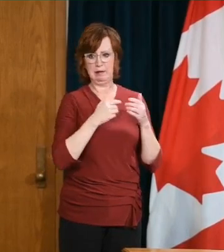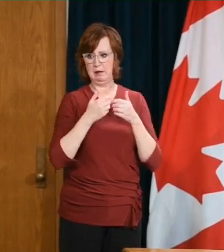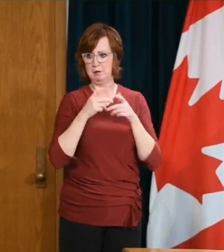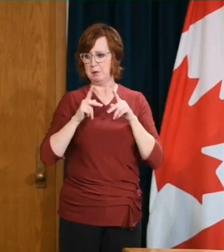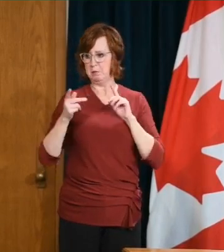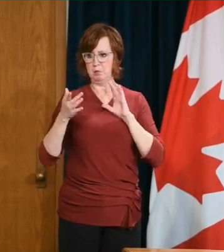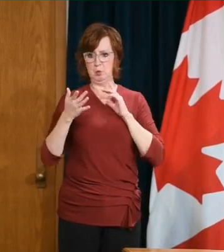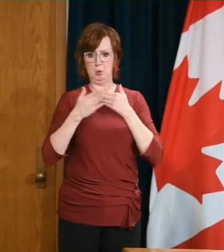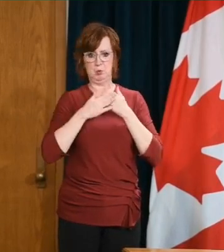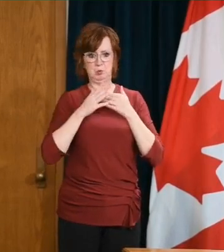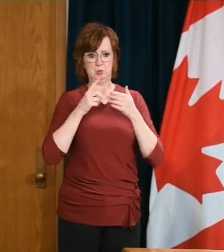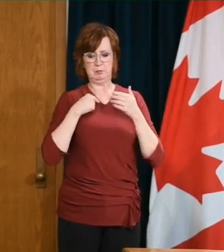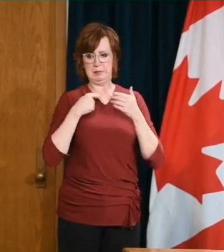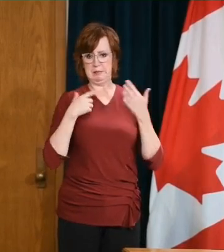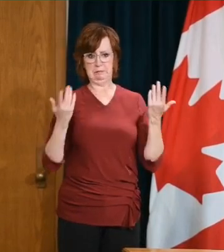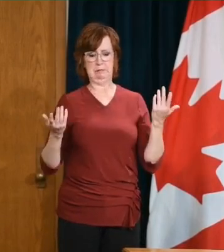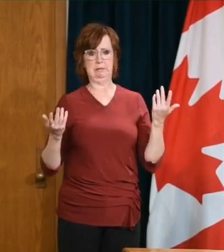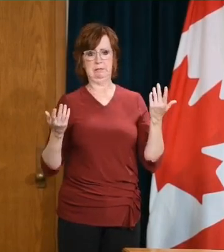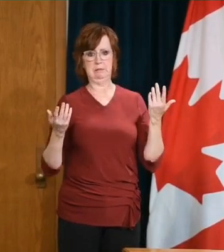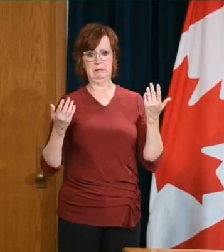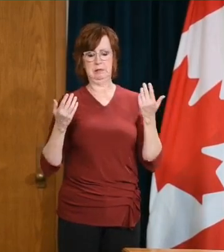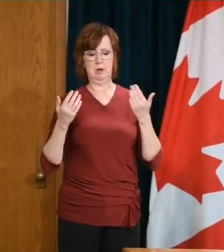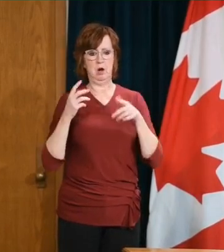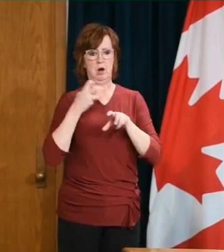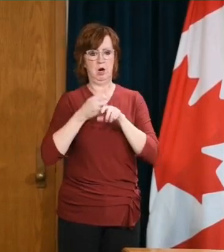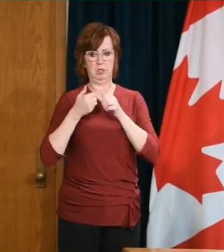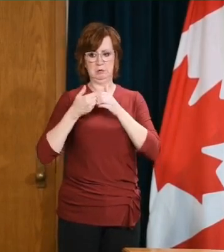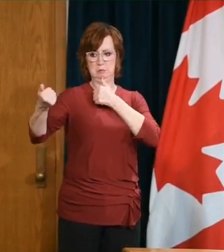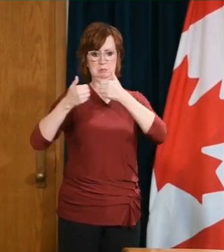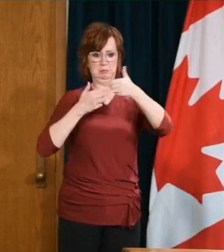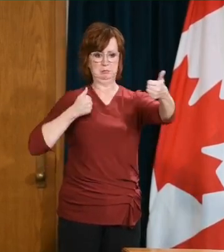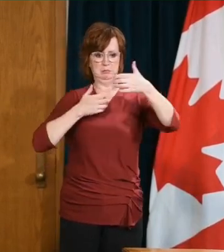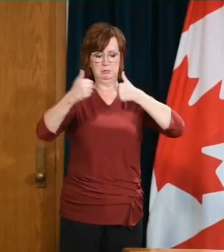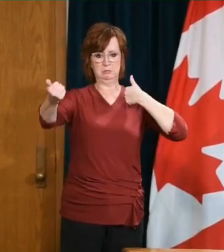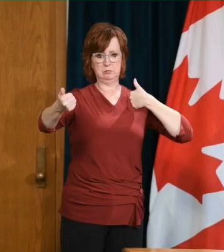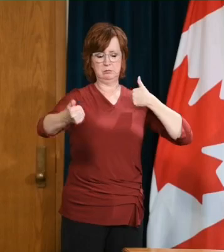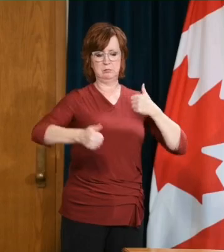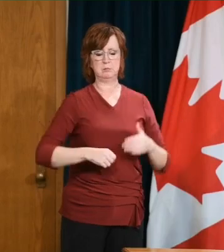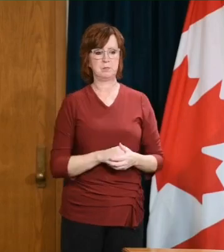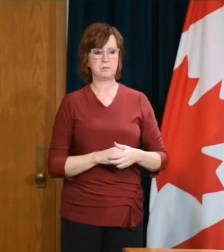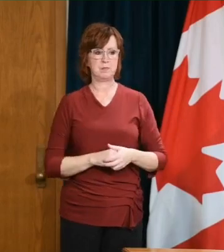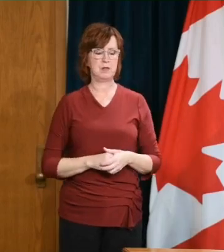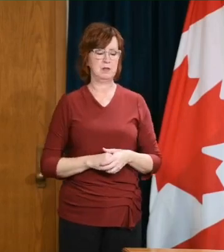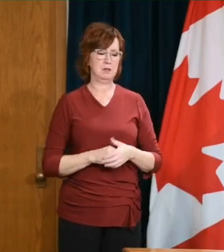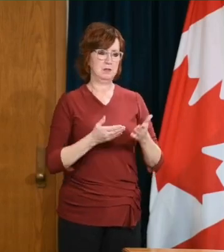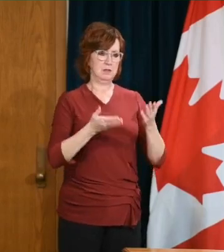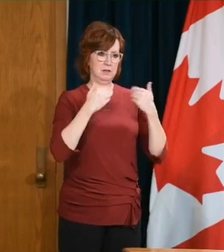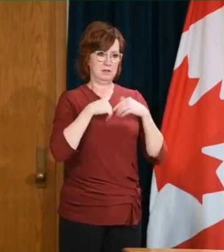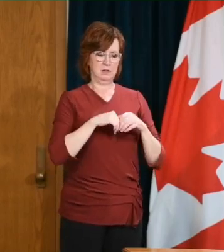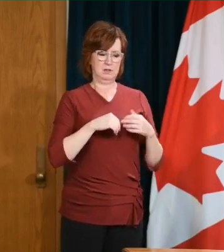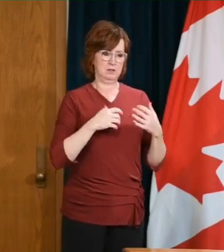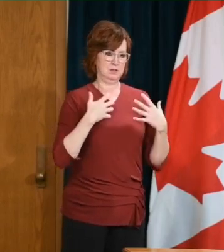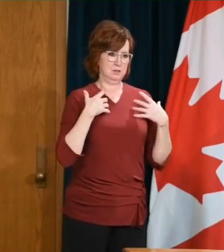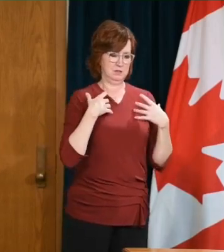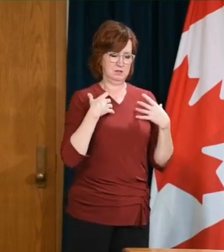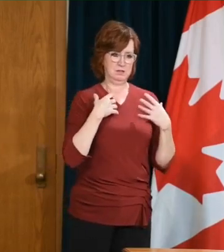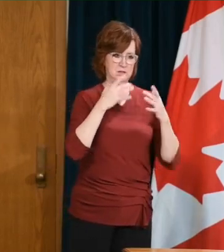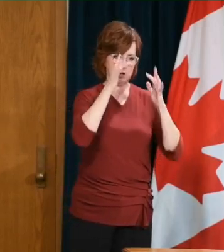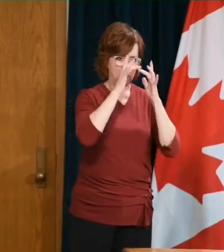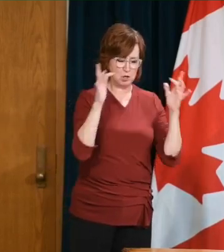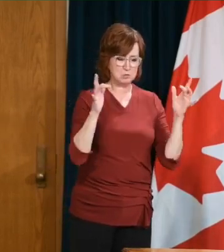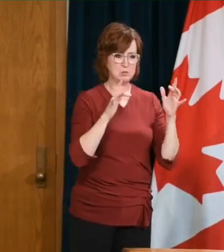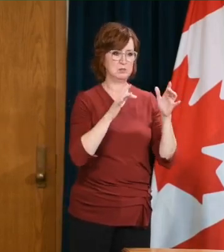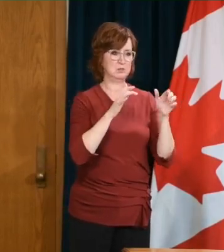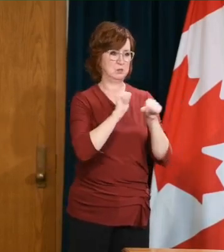transmissions in settings where essential work has to happen. Now, essential work cannot stop. Healthcare has to be provided.